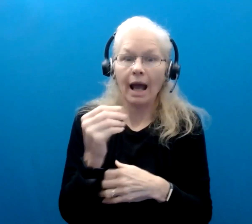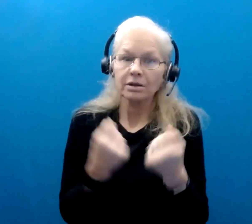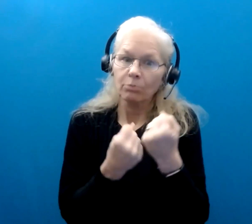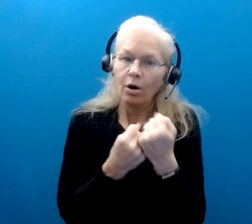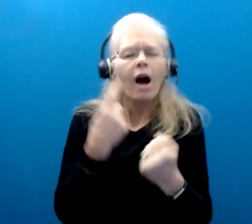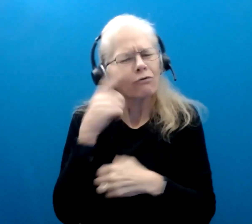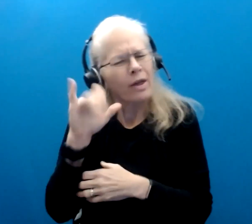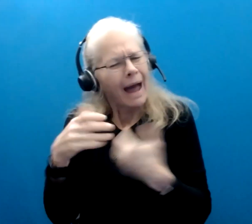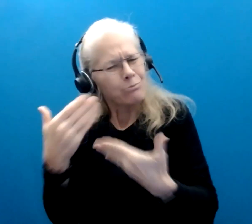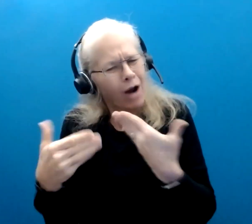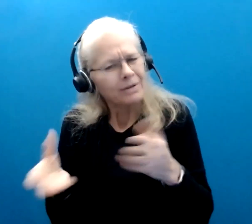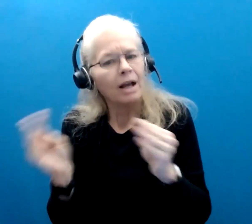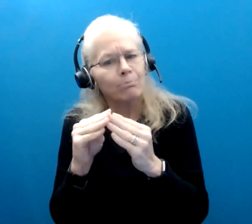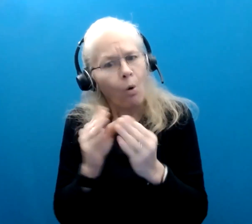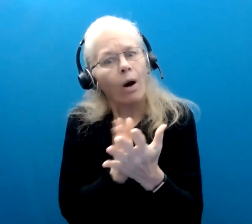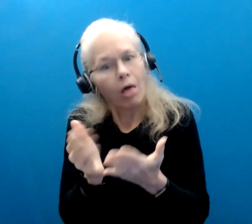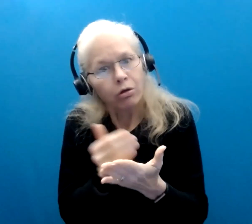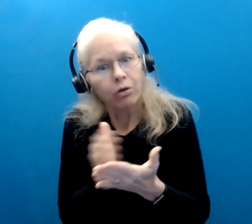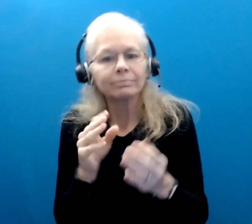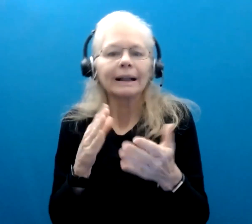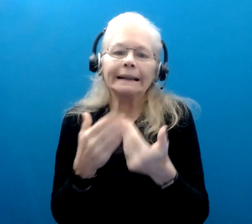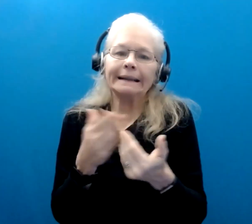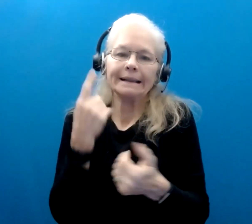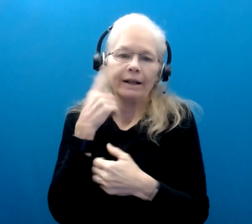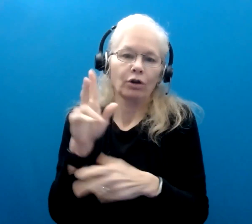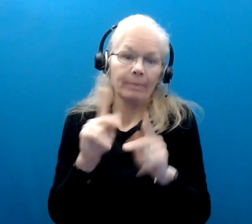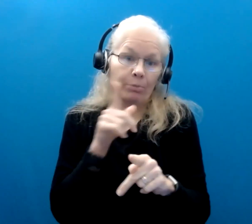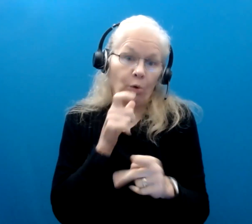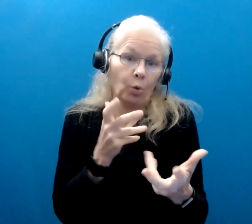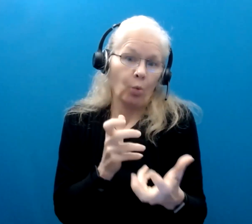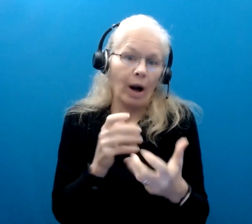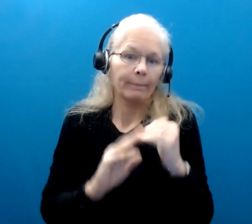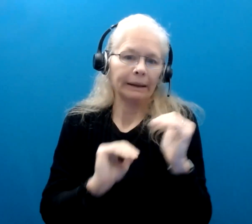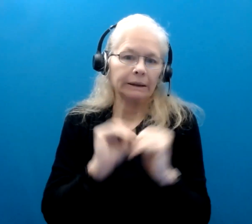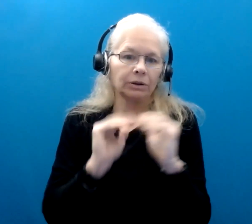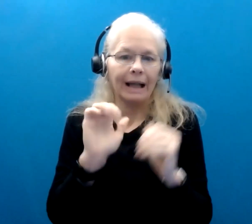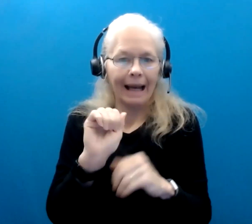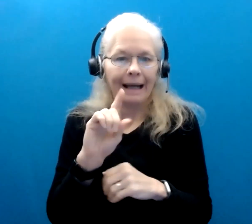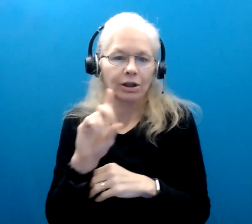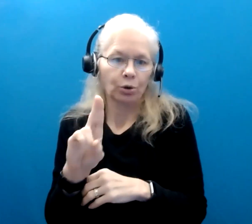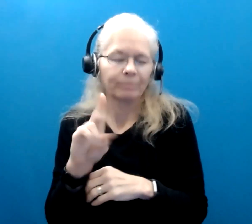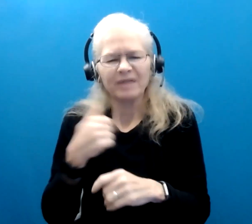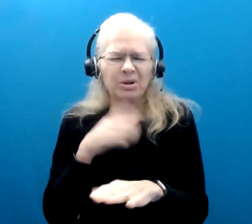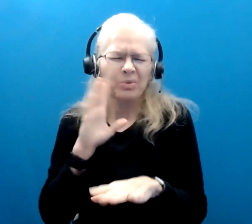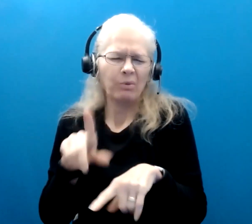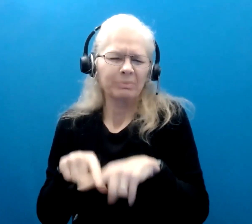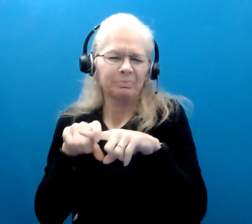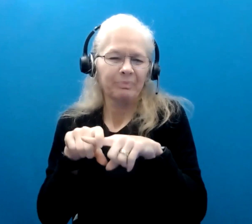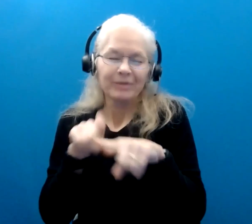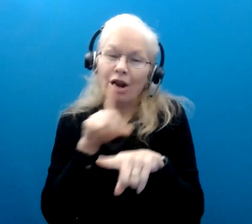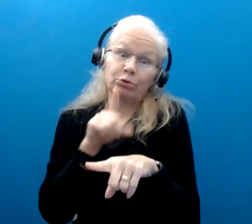easier for people who are interested in building ADUs. I'll stop there. Again, doesn't quite do justice to everything that was